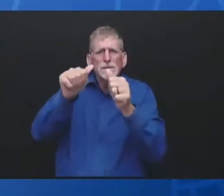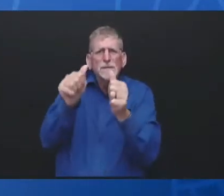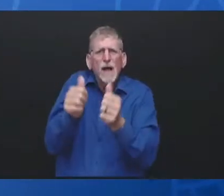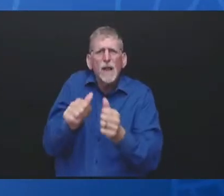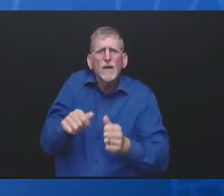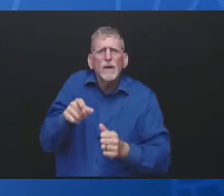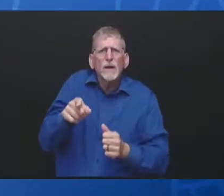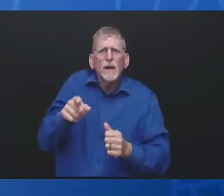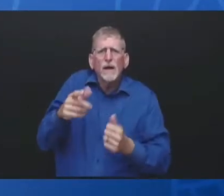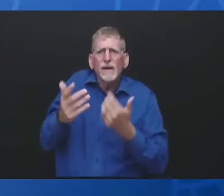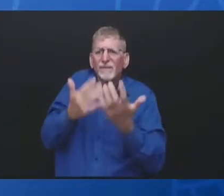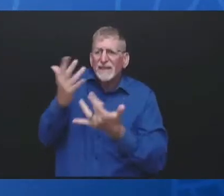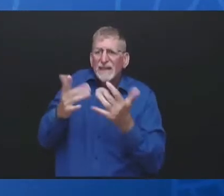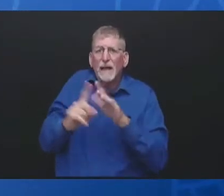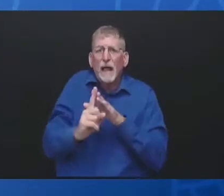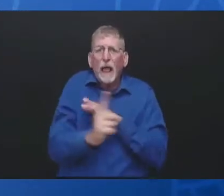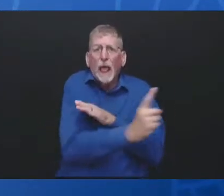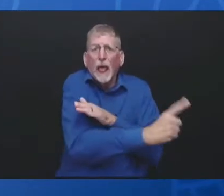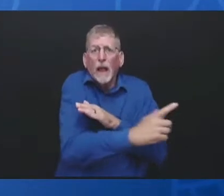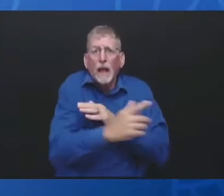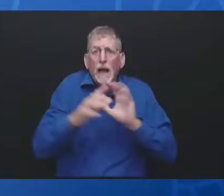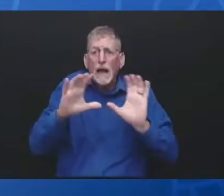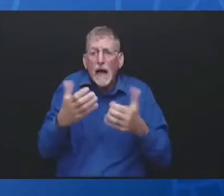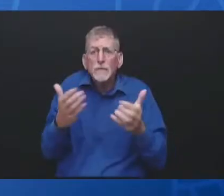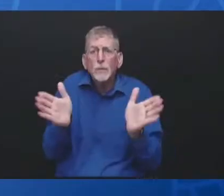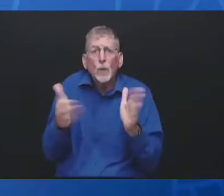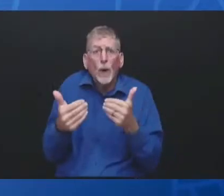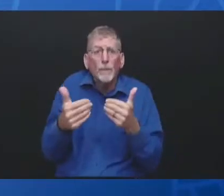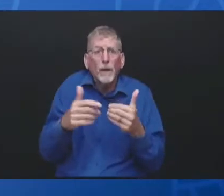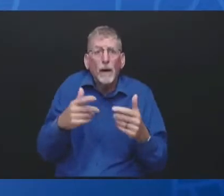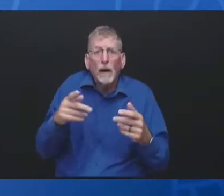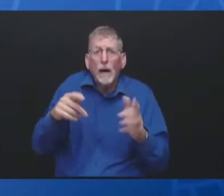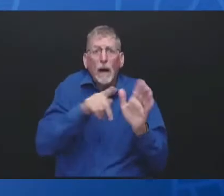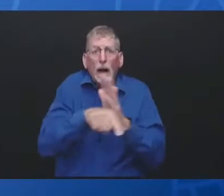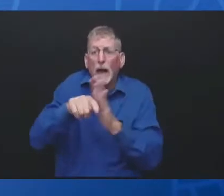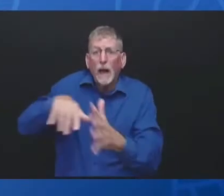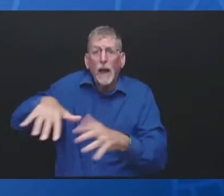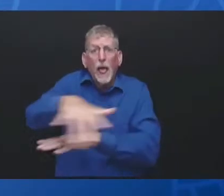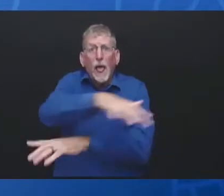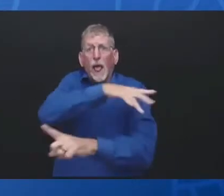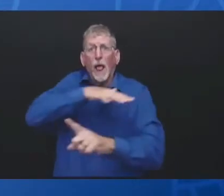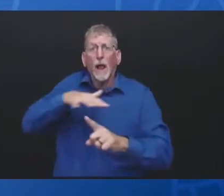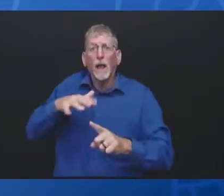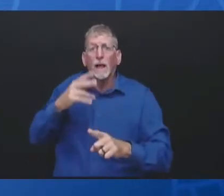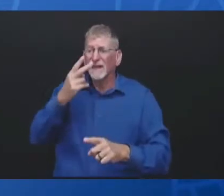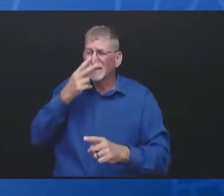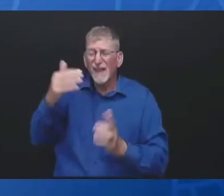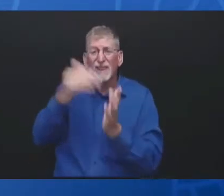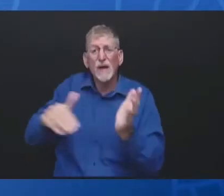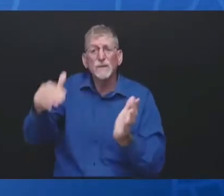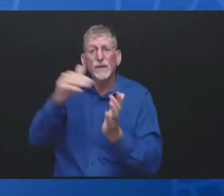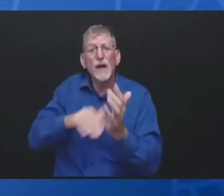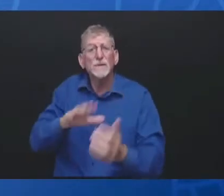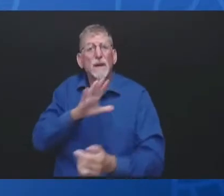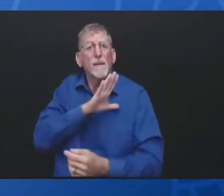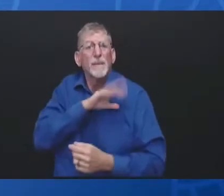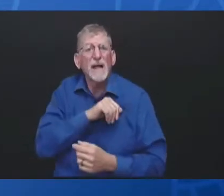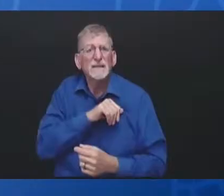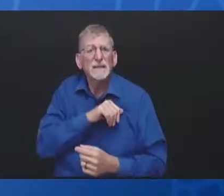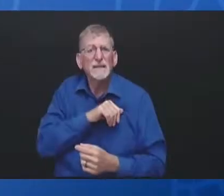killing people around her. We've seen thousands of Palestinians starved by Israel's blockade, herded between fences as they try to get fed